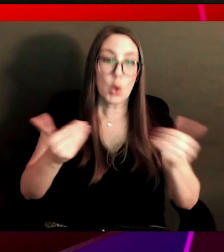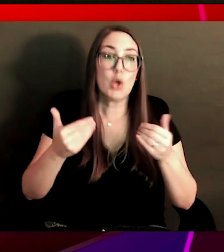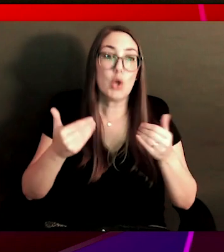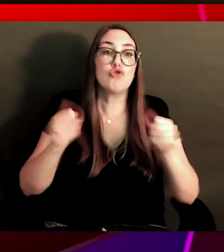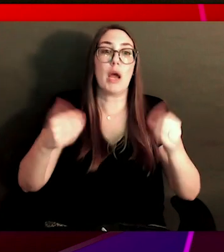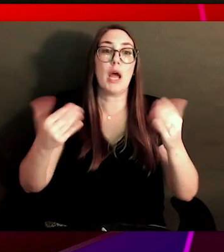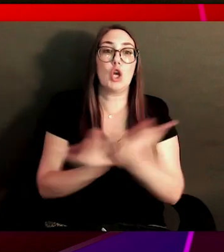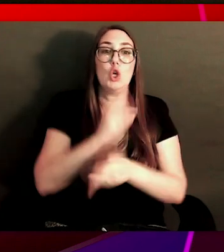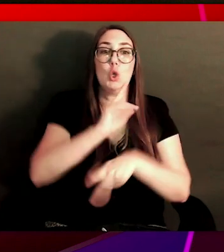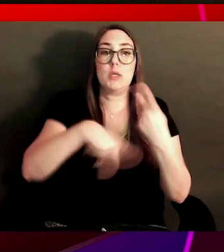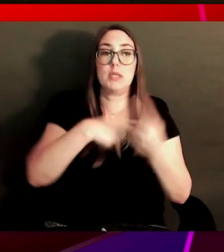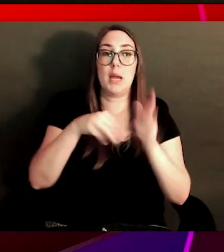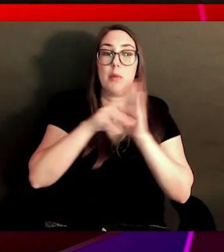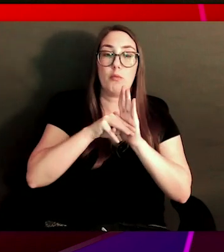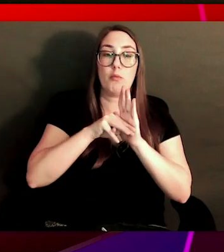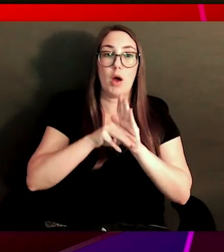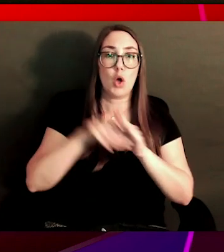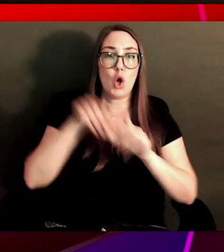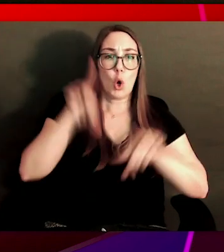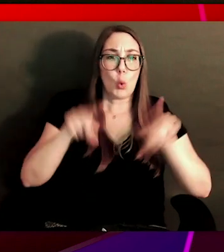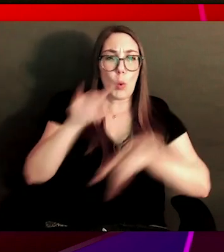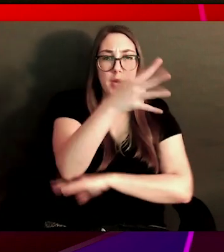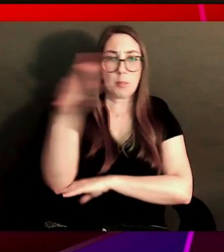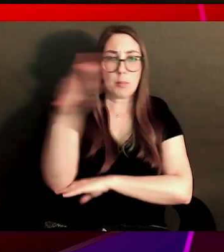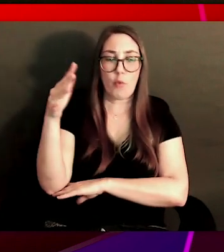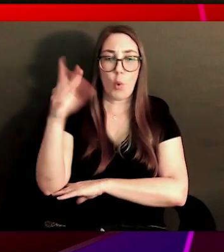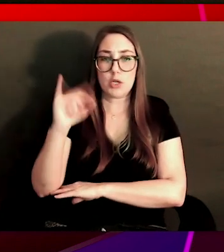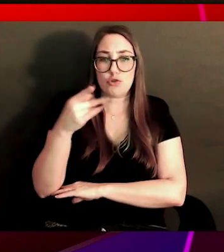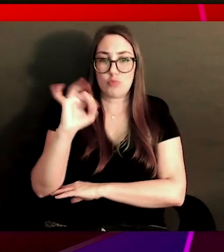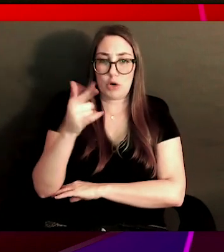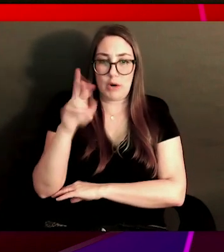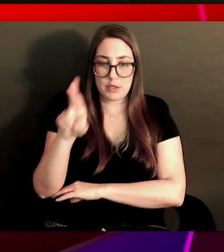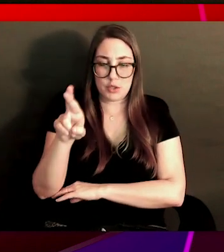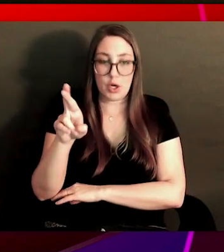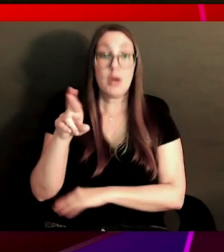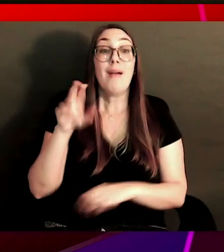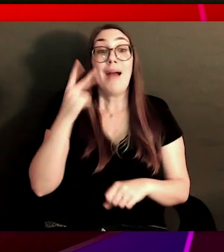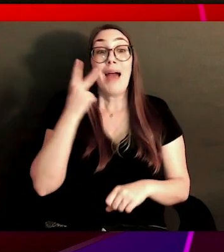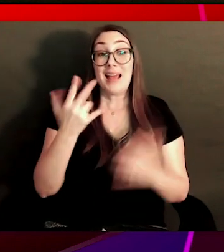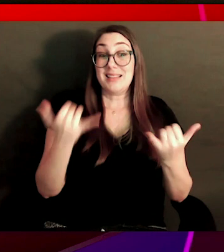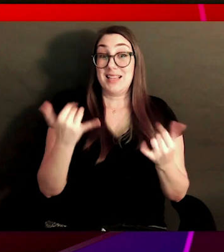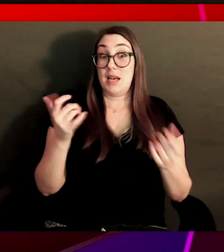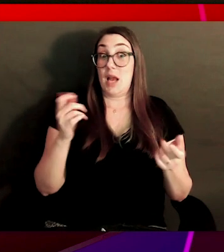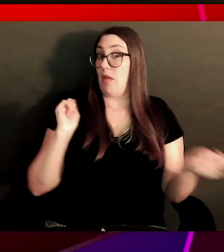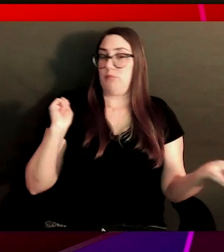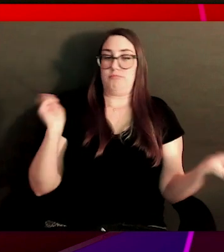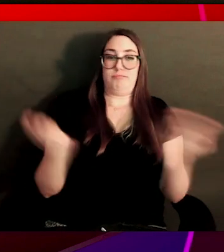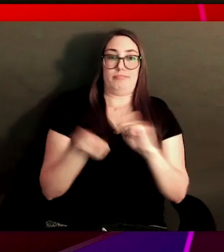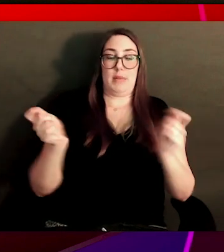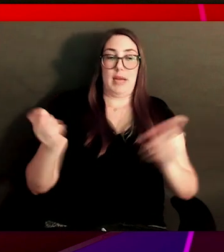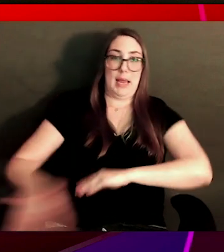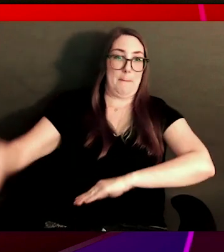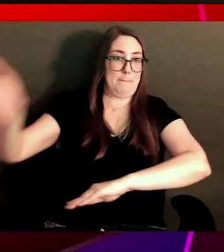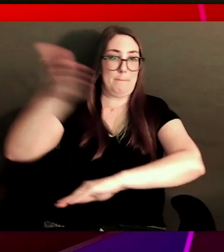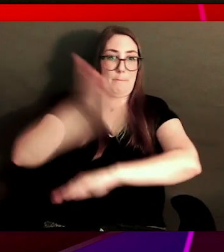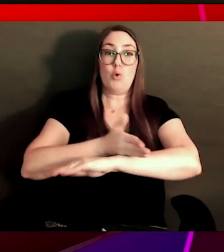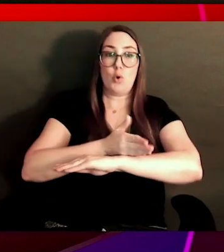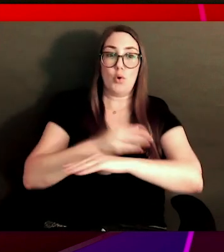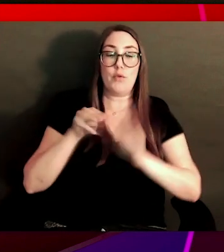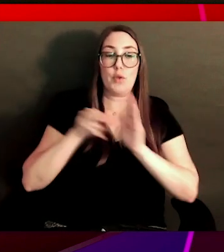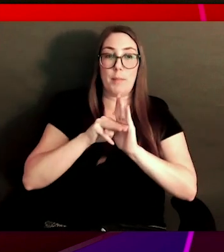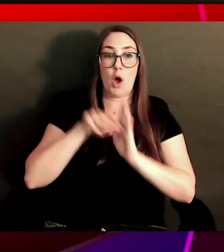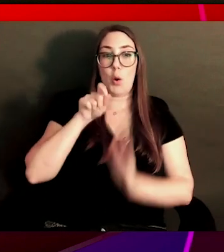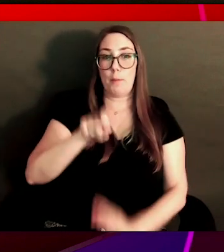random forest regressor. Applies a bit of non-linearity to our model, and we can see that I've now kind of drastically improved the model 0.21.